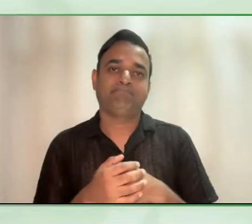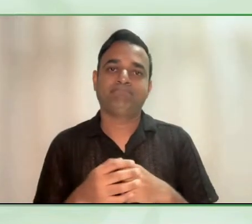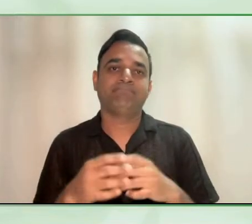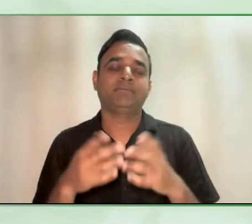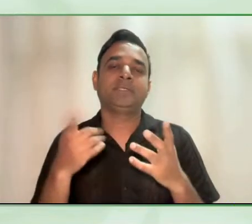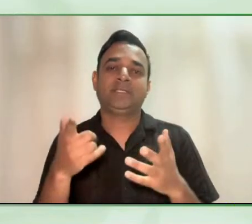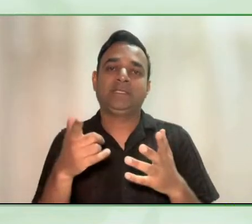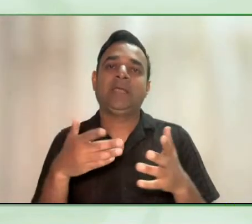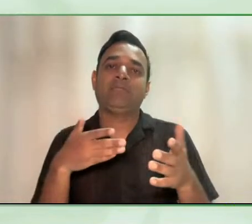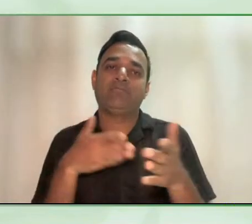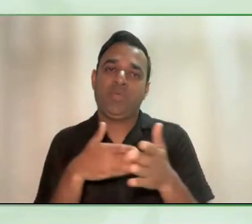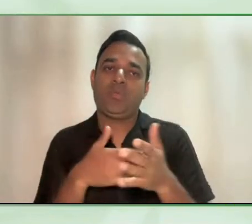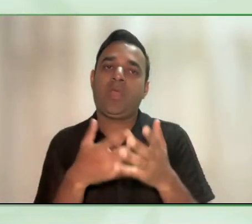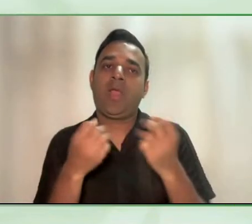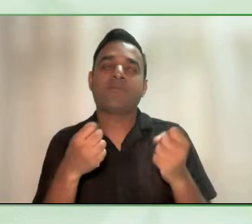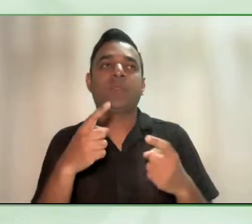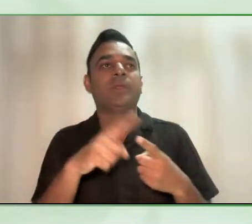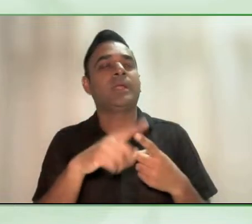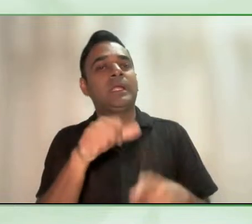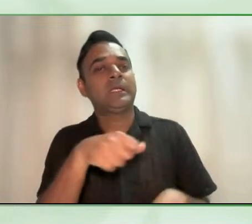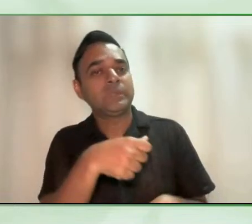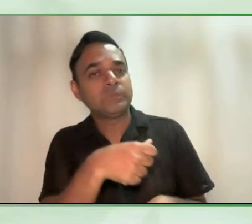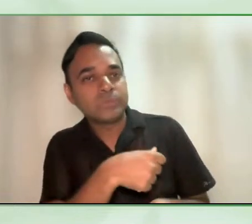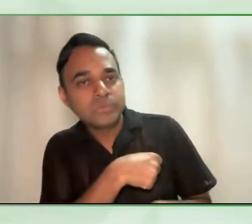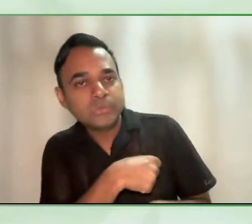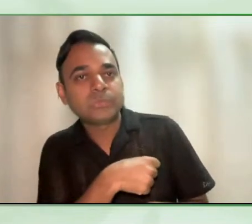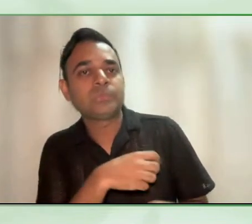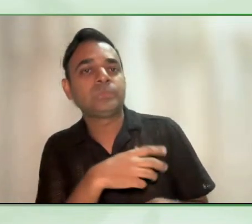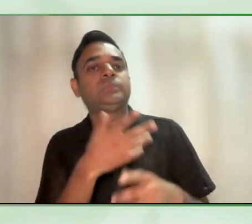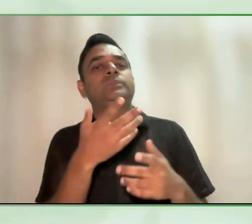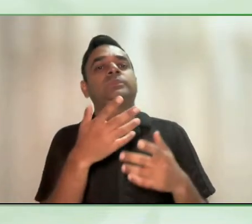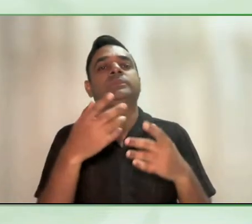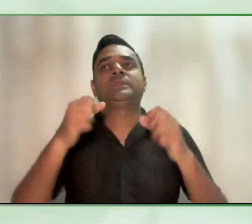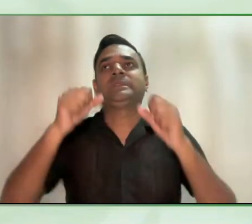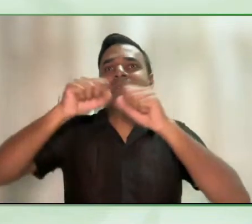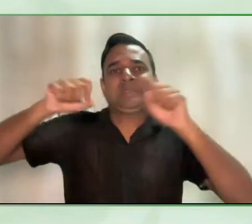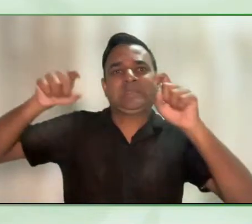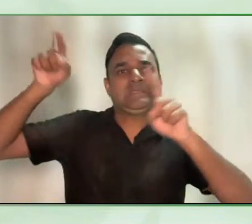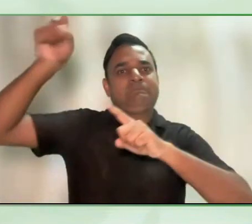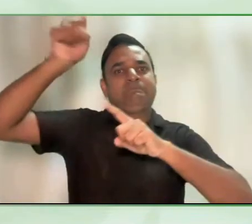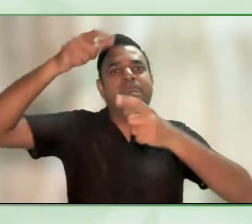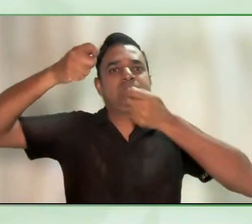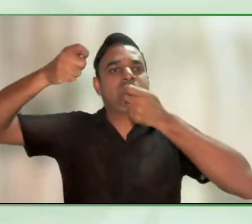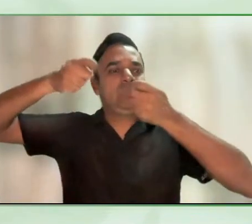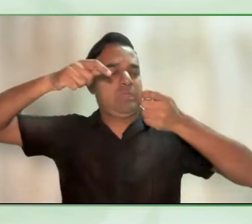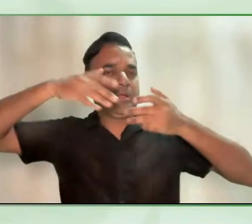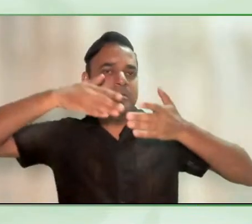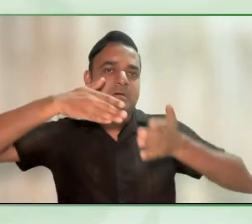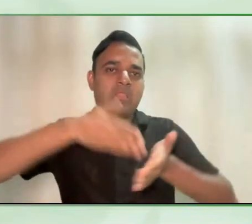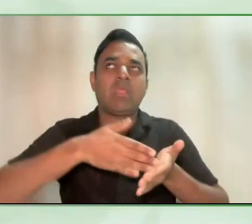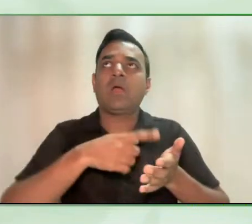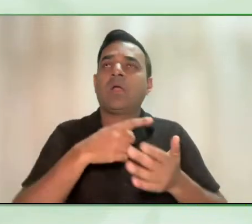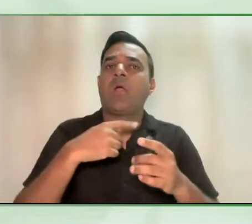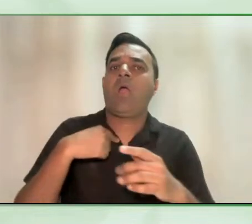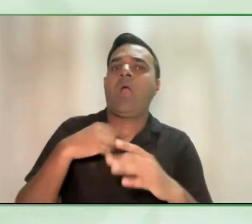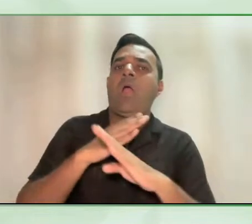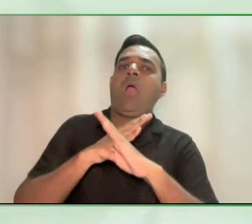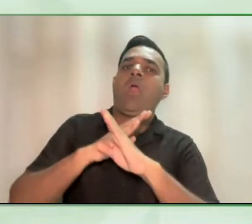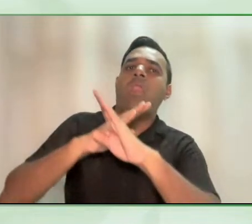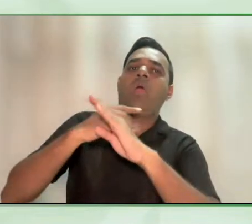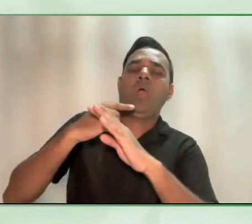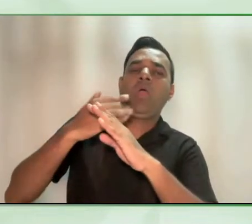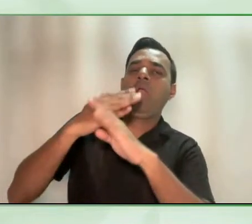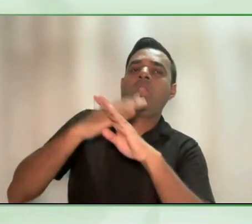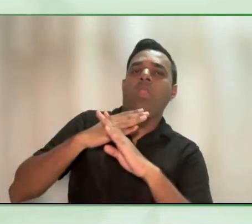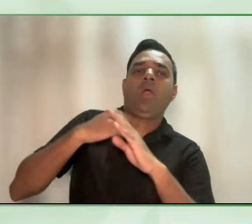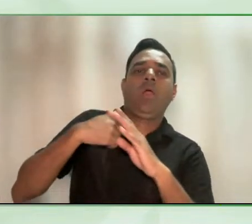many across the world who are working towards this inclusive model of work. But these